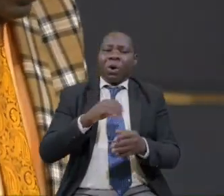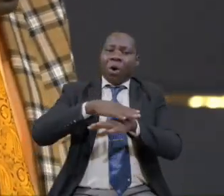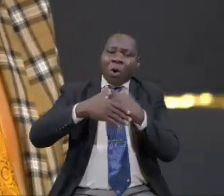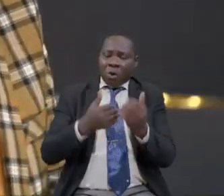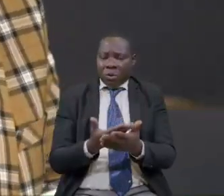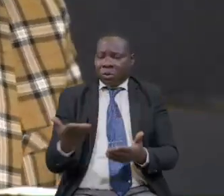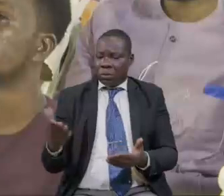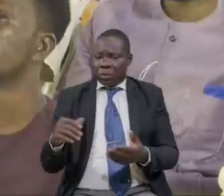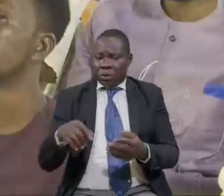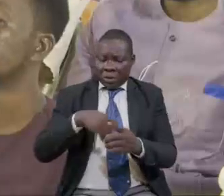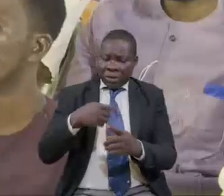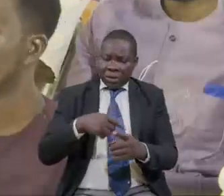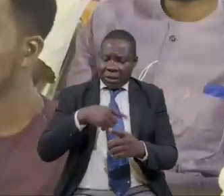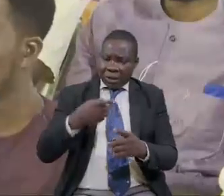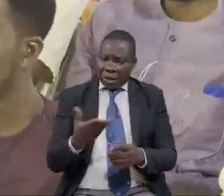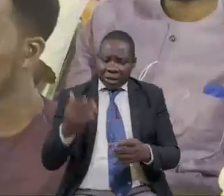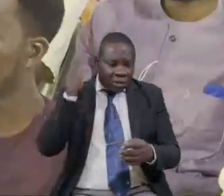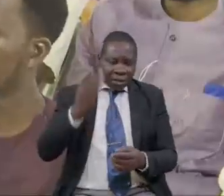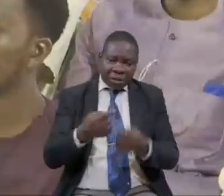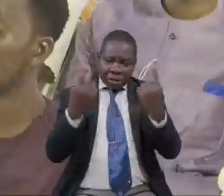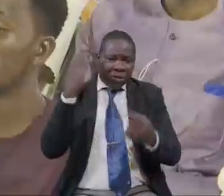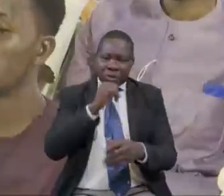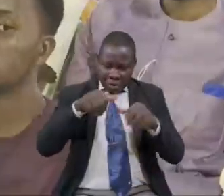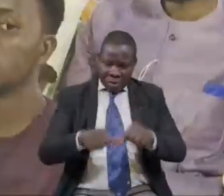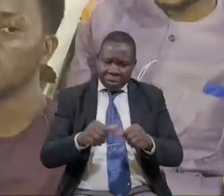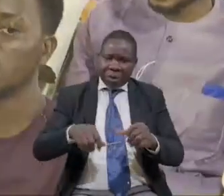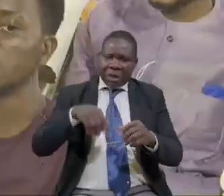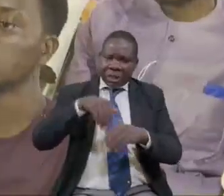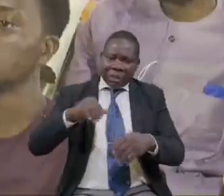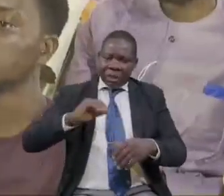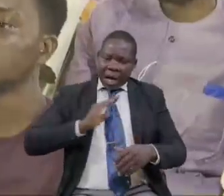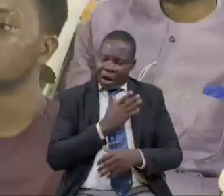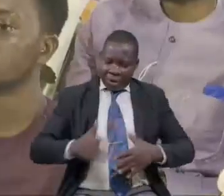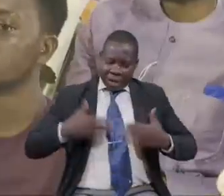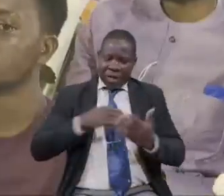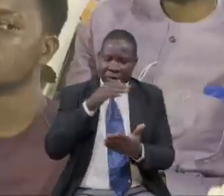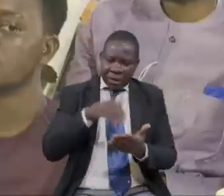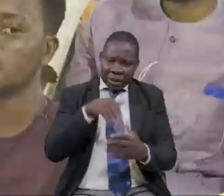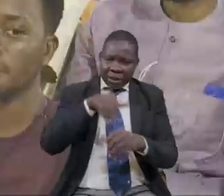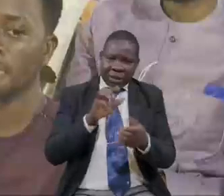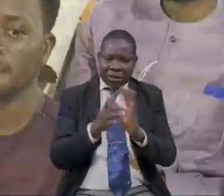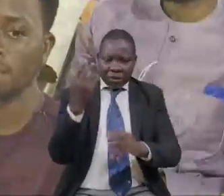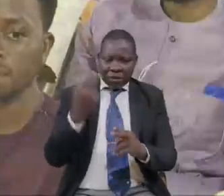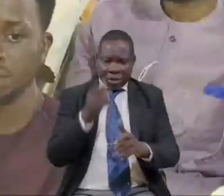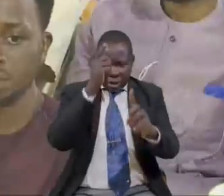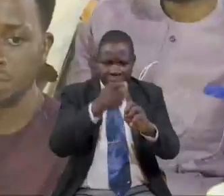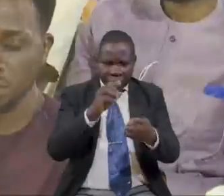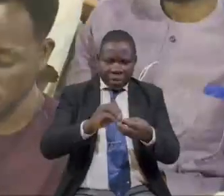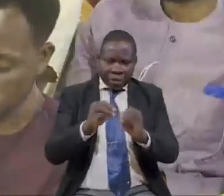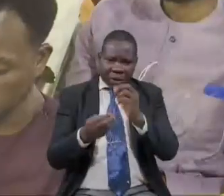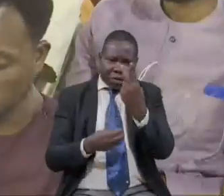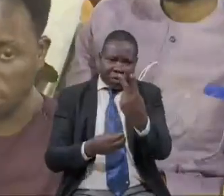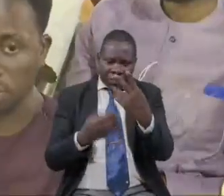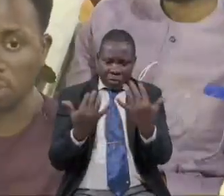remain again in Jesus' name. We're coming to point number two now. Point number two,